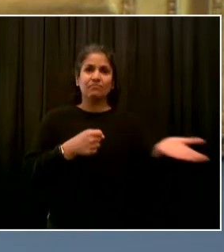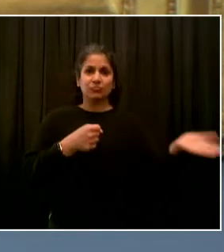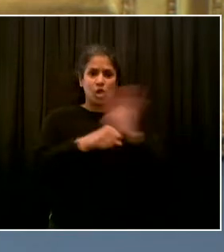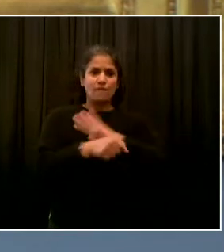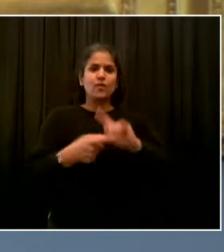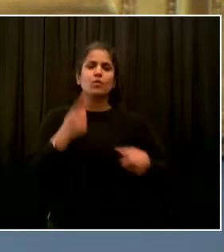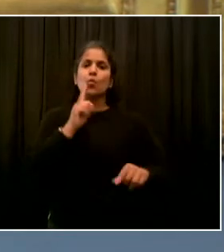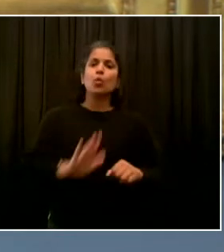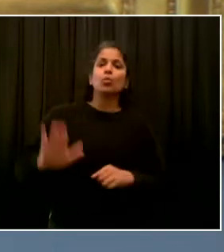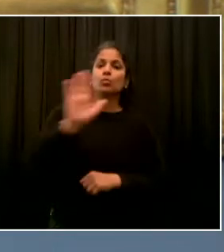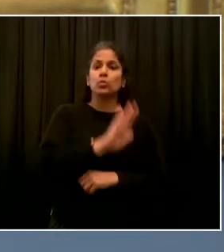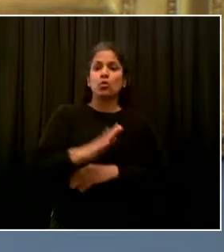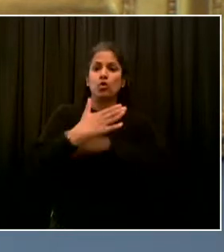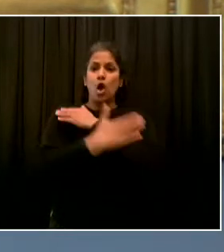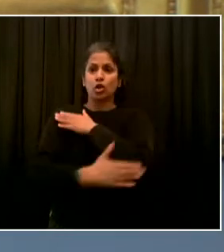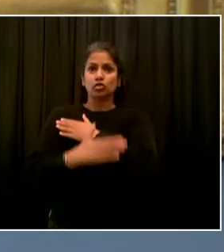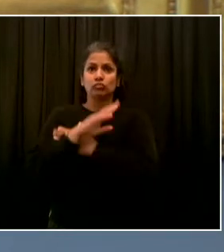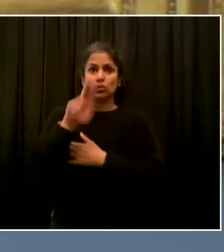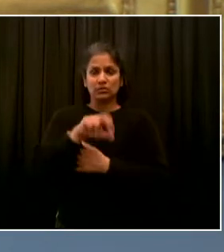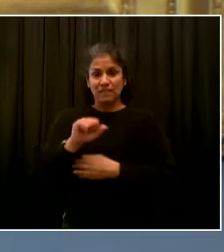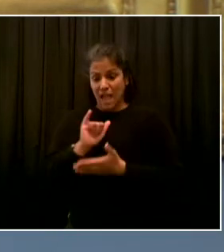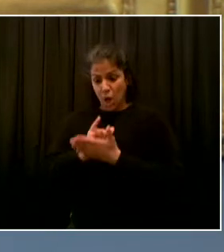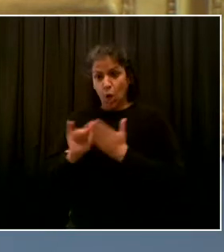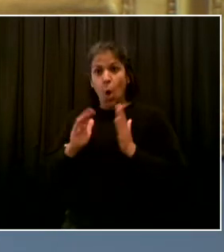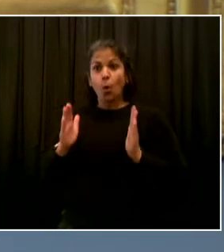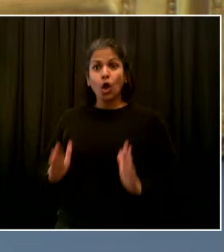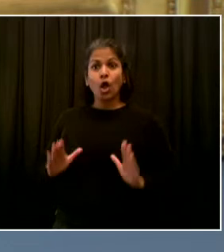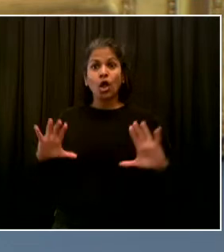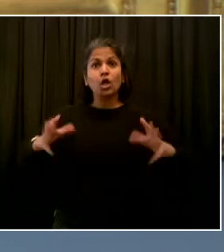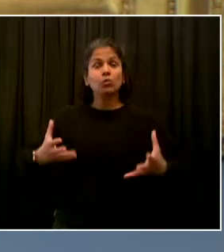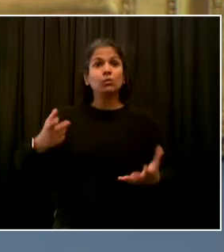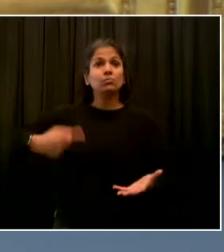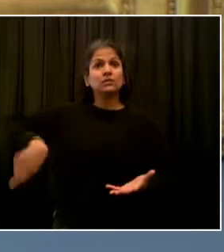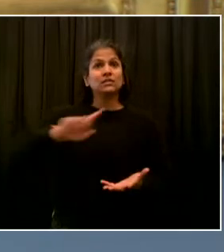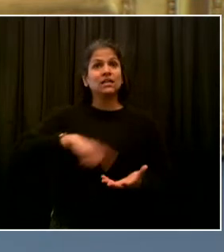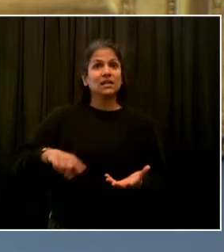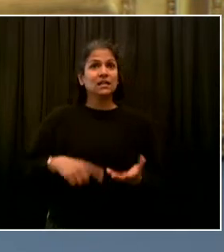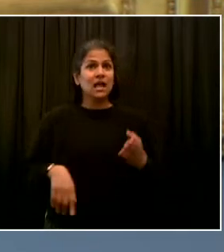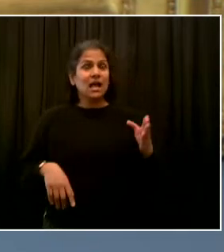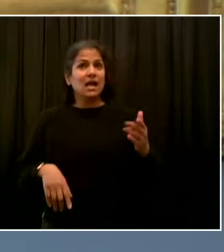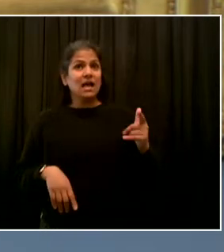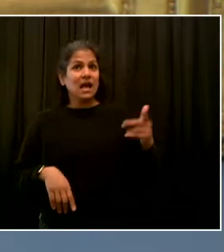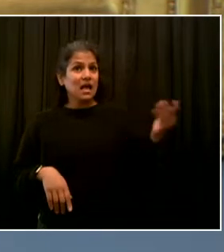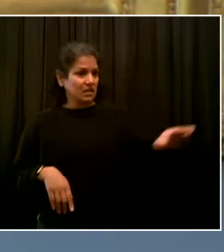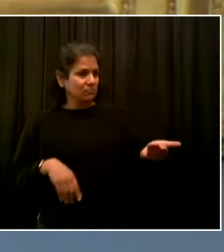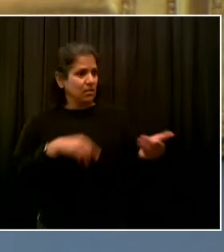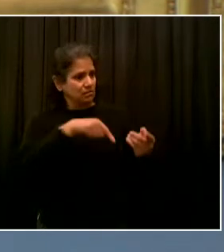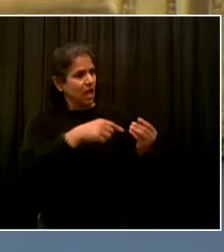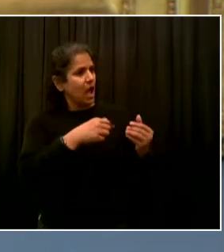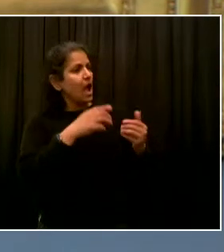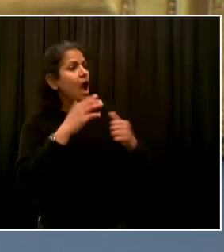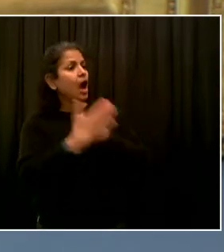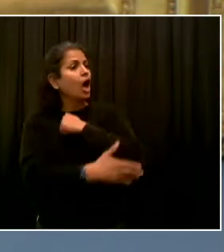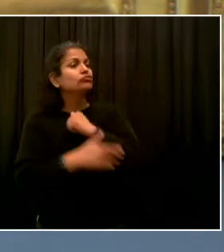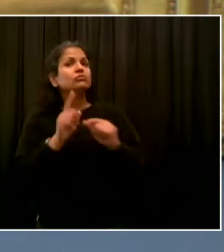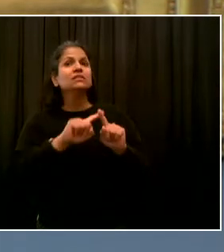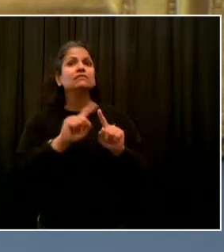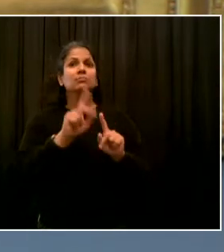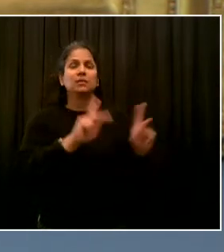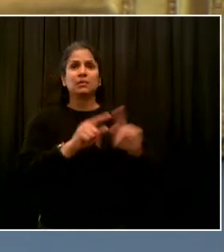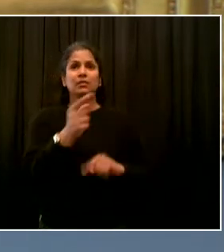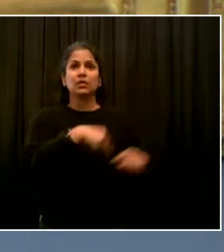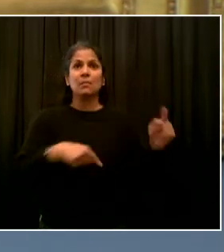really the welcome mat for the entire country. People come here, they stop here at